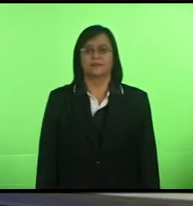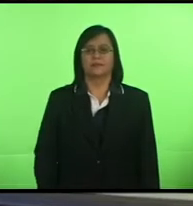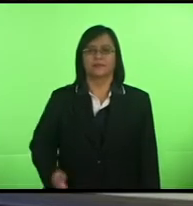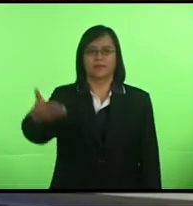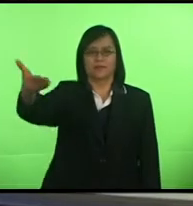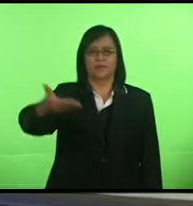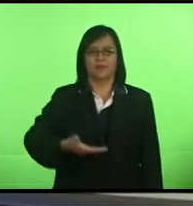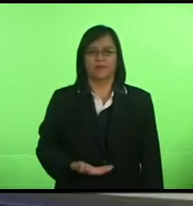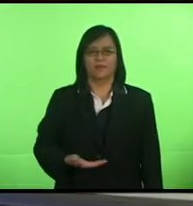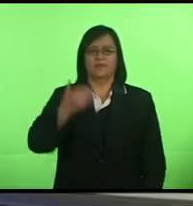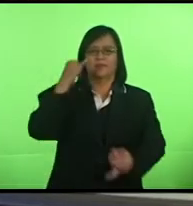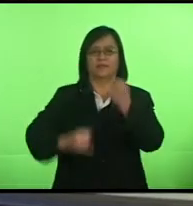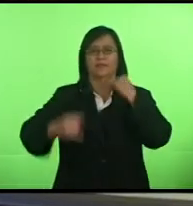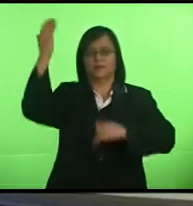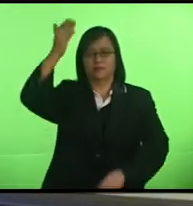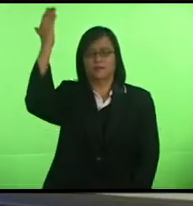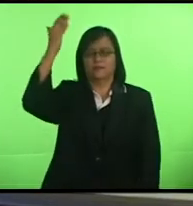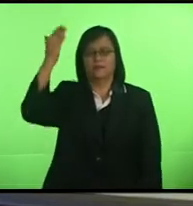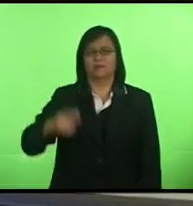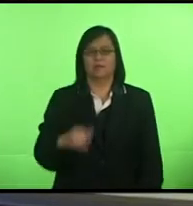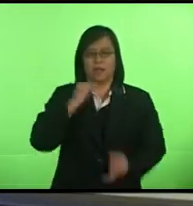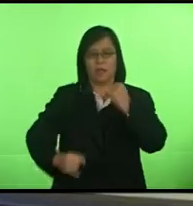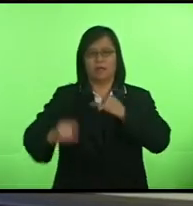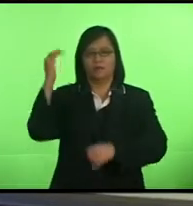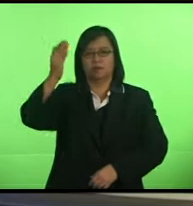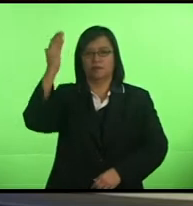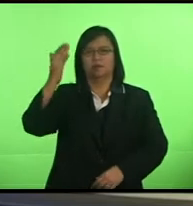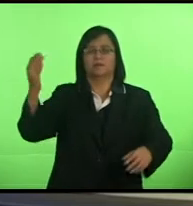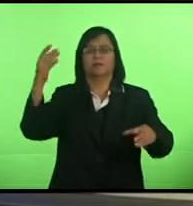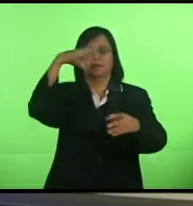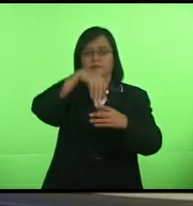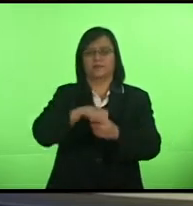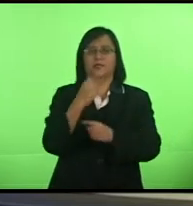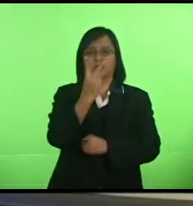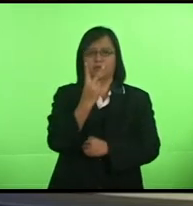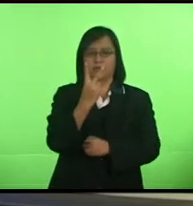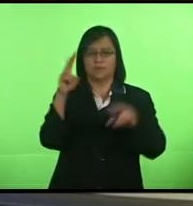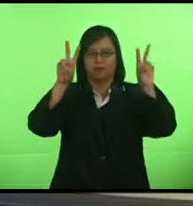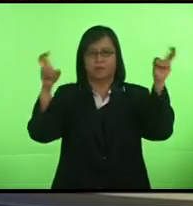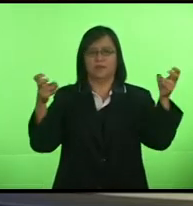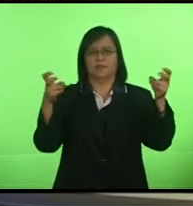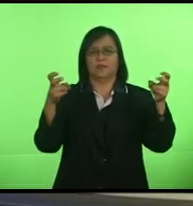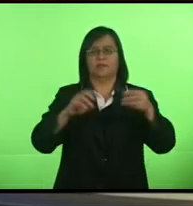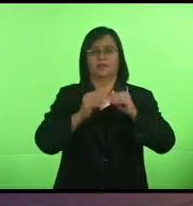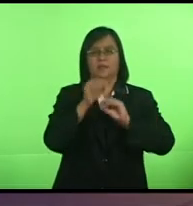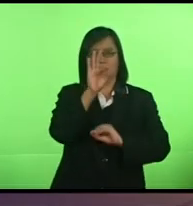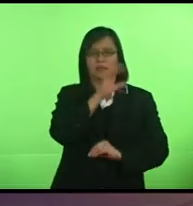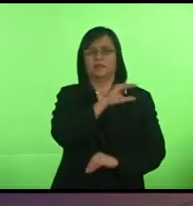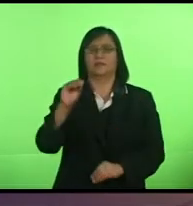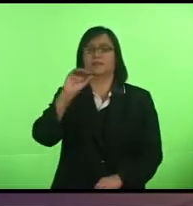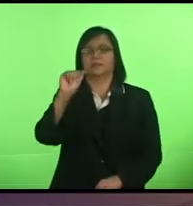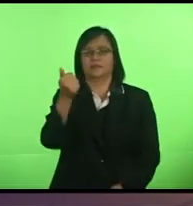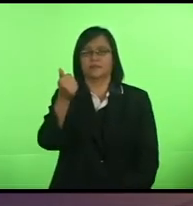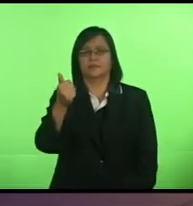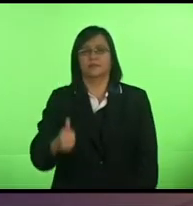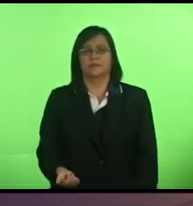Welcome to the last tutorial. The last tutorial will cover two topics, topic 9 and topic 10. Let me begin